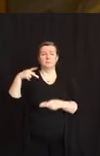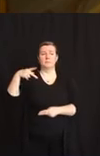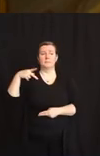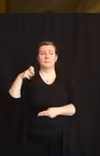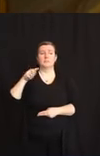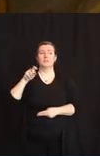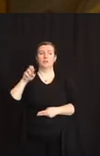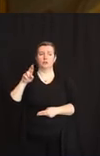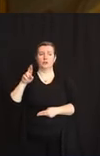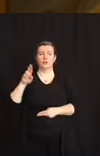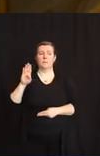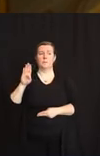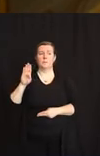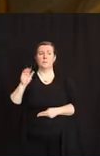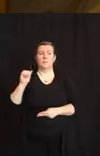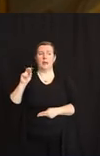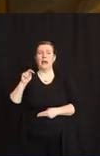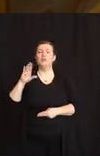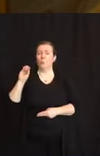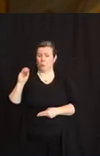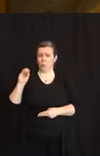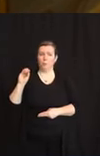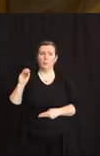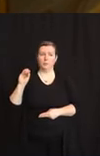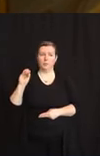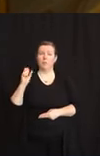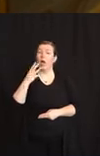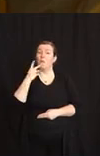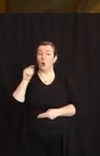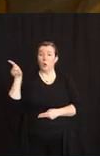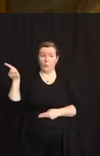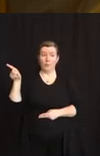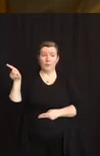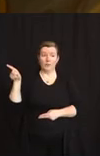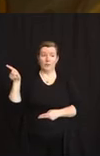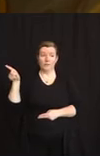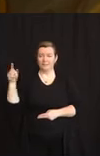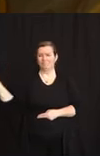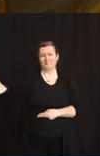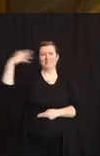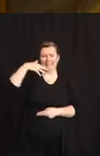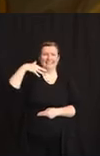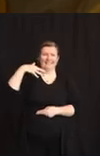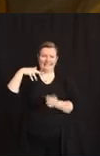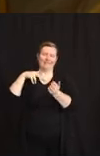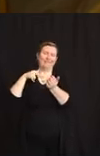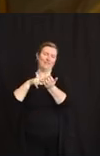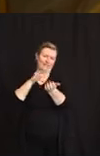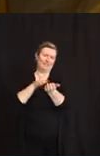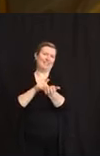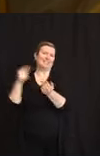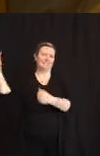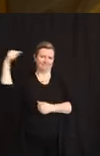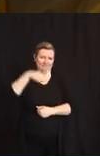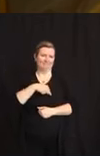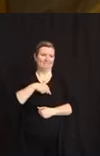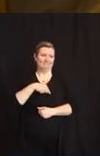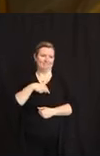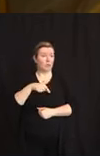Colorado. Well, today I met Dr. Rick Scott, another New Jersey native, who responded to the call from